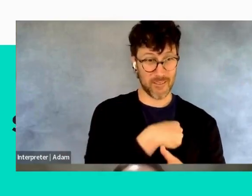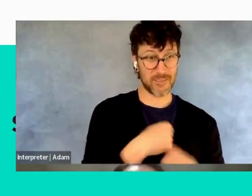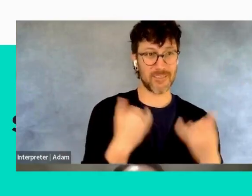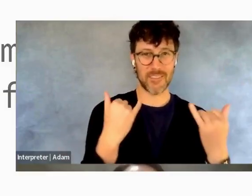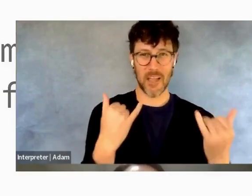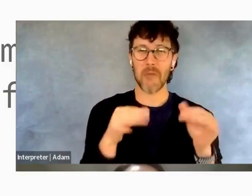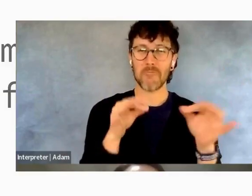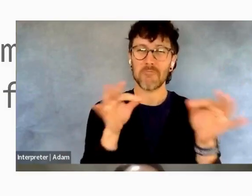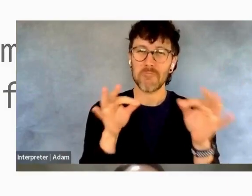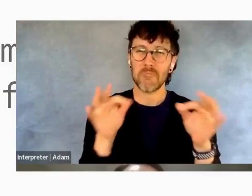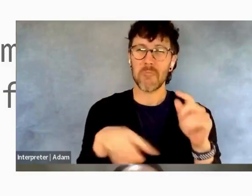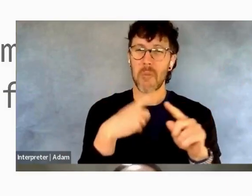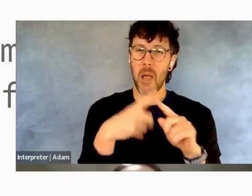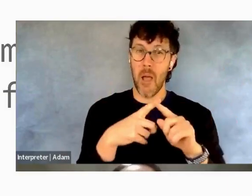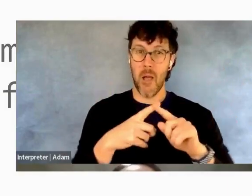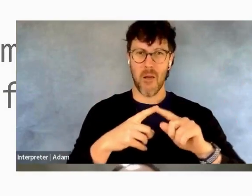holidays.